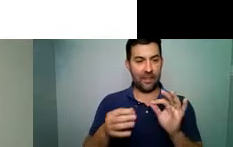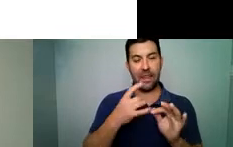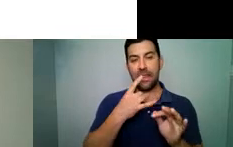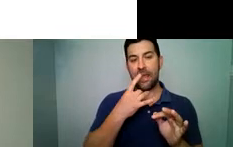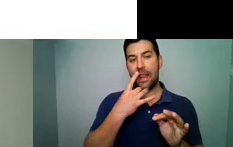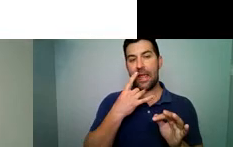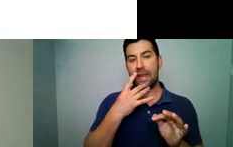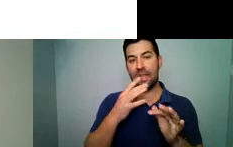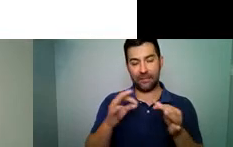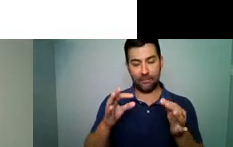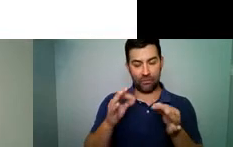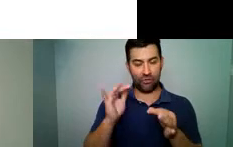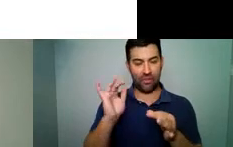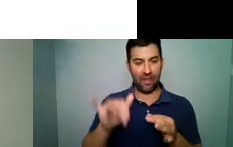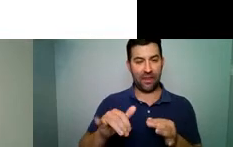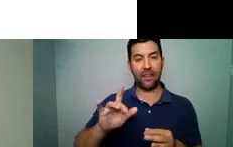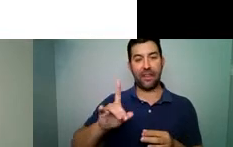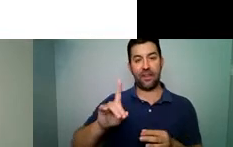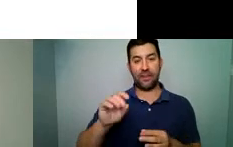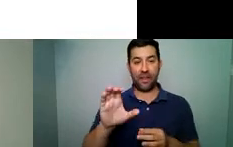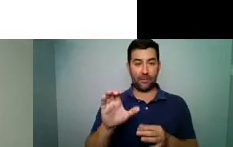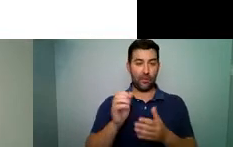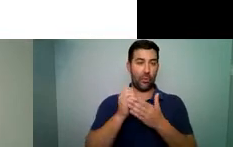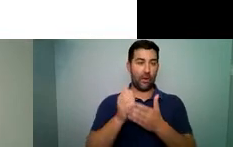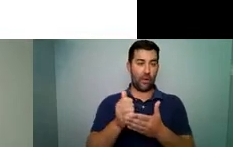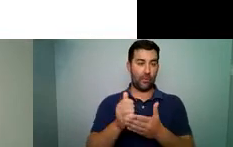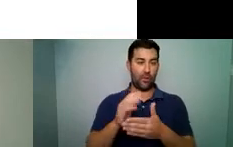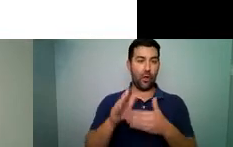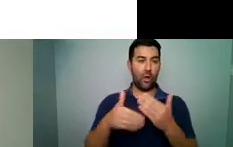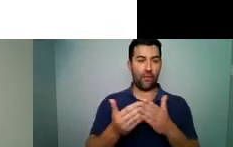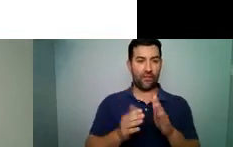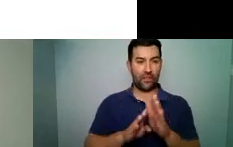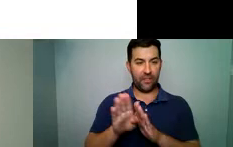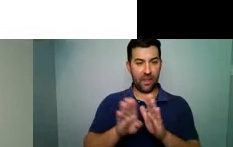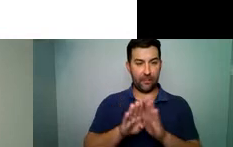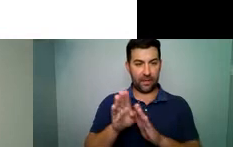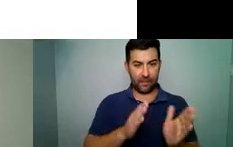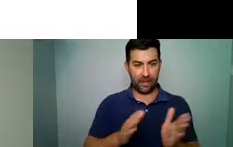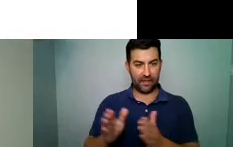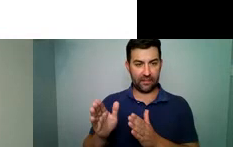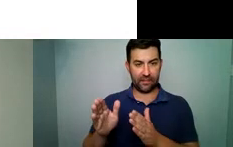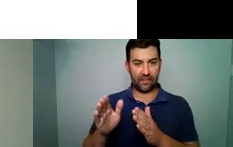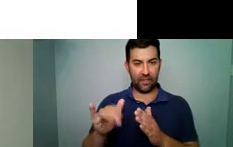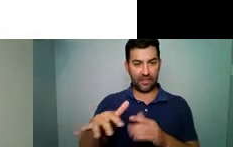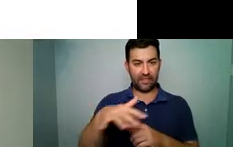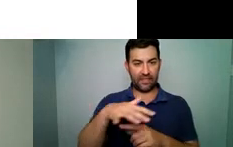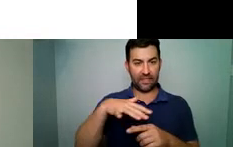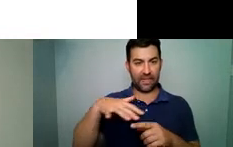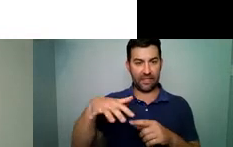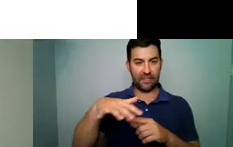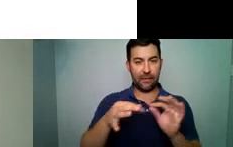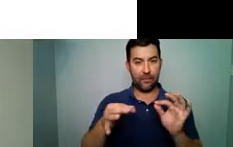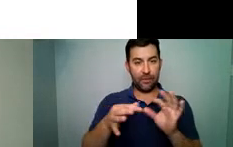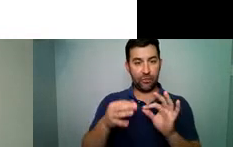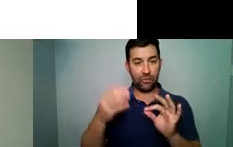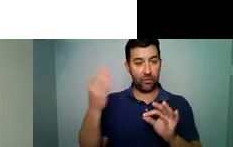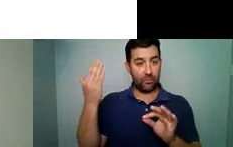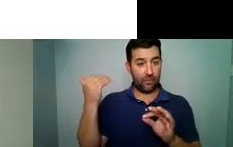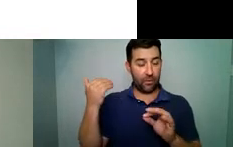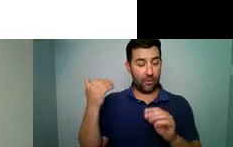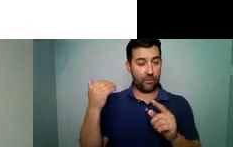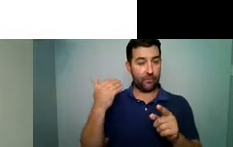So that document will help guide any potential development on the site. And as I mentioned earlier, when it came